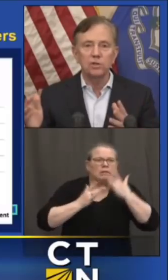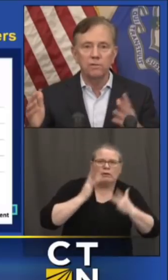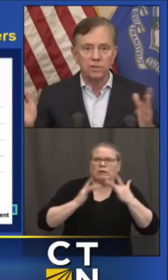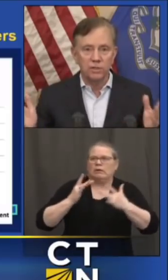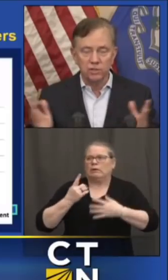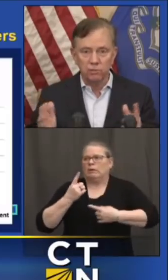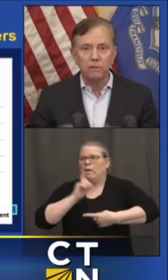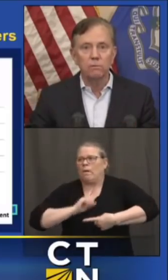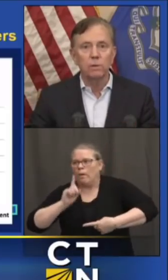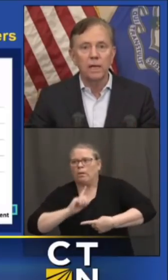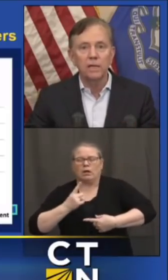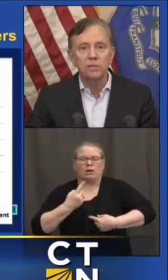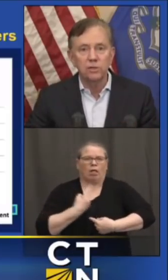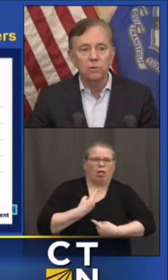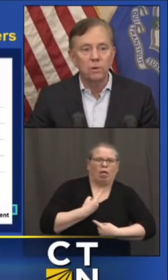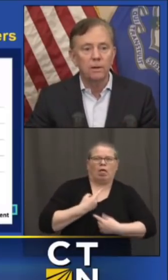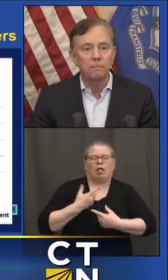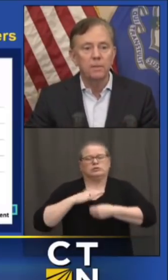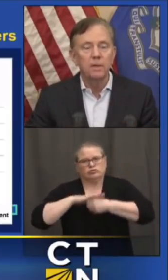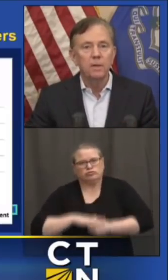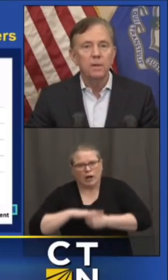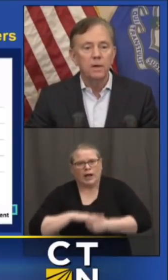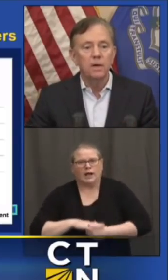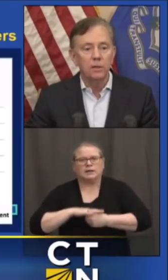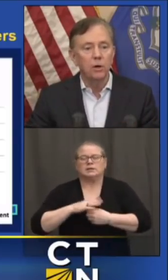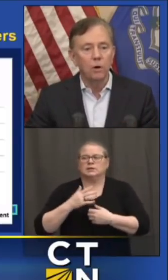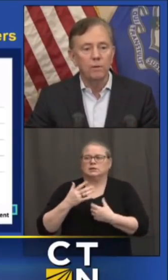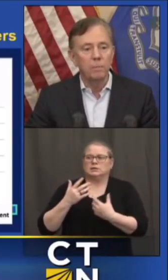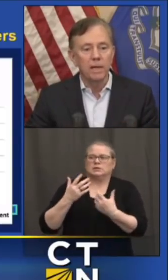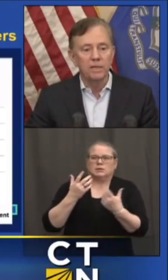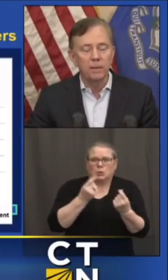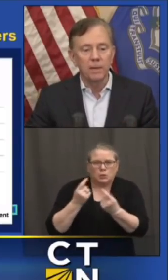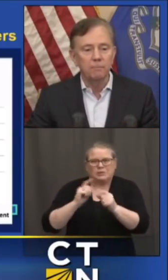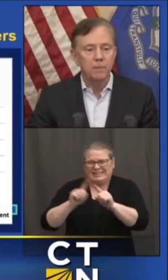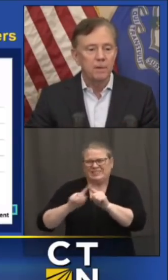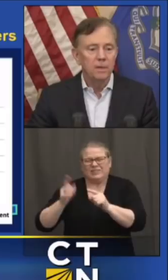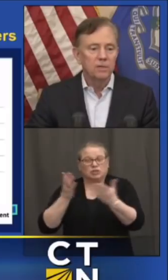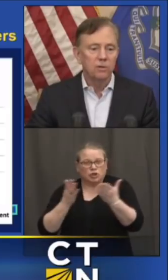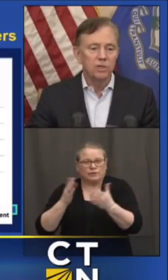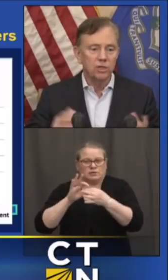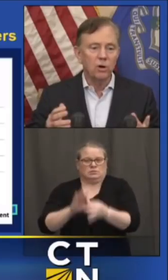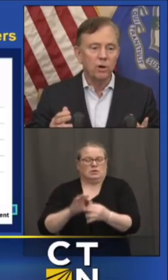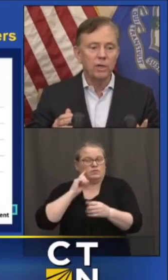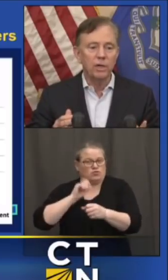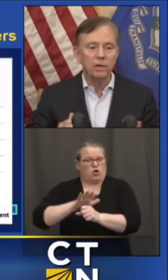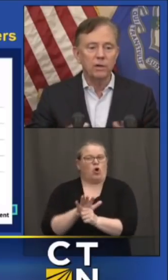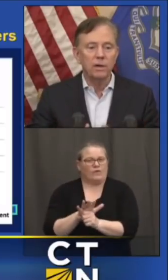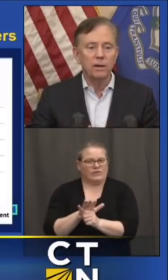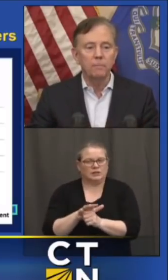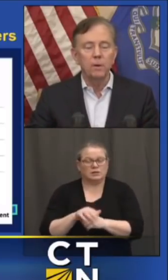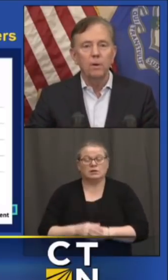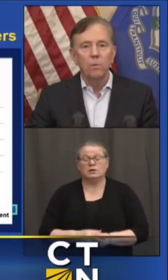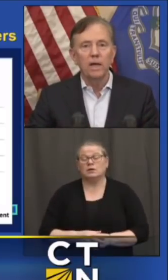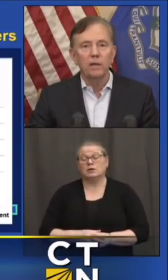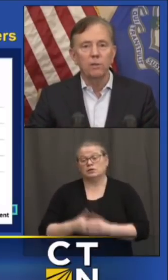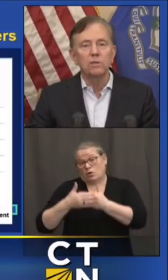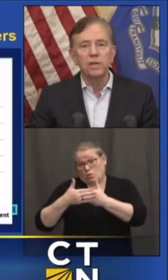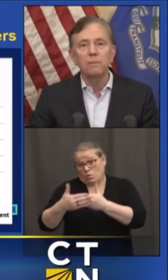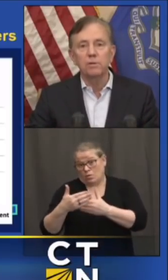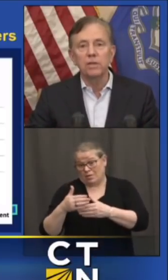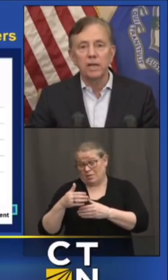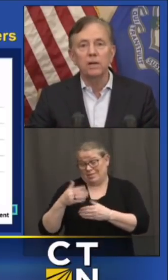other services related to the COVID pandemic. So this current year, we